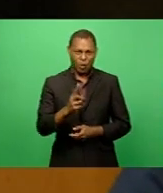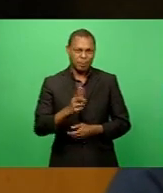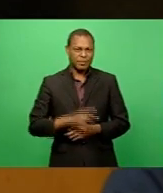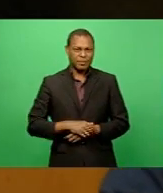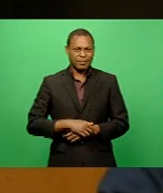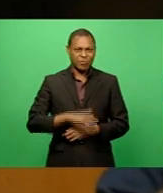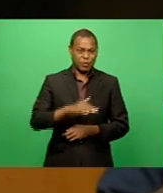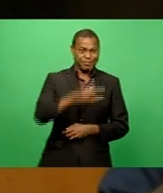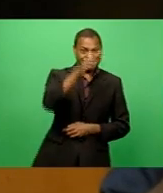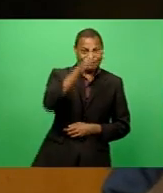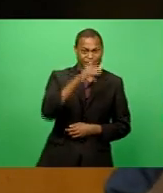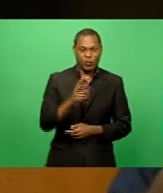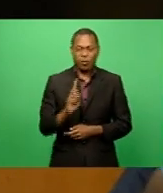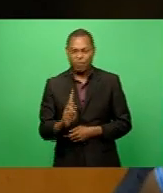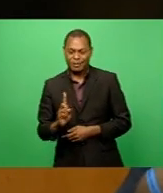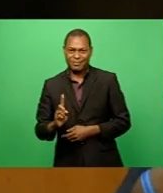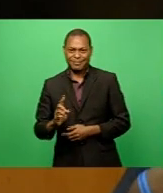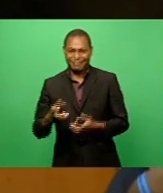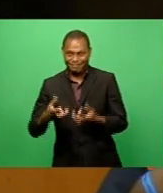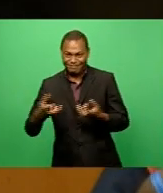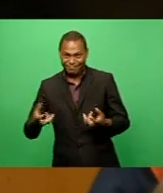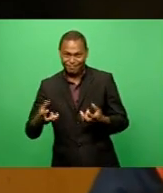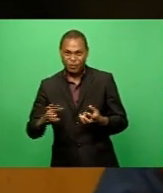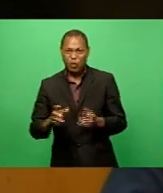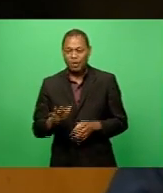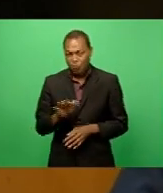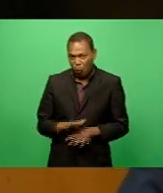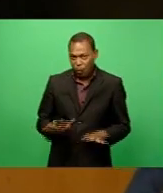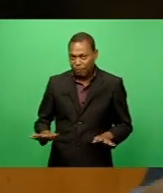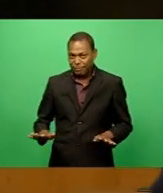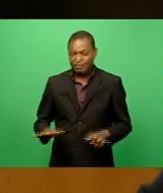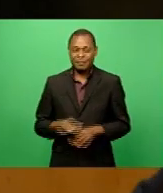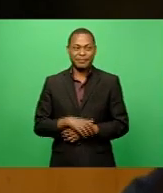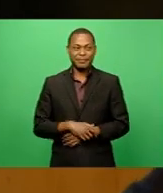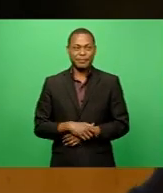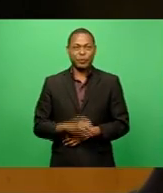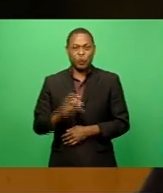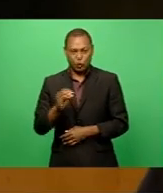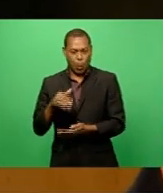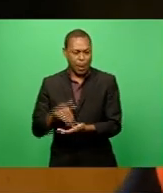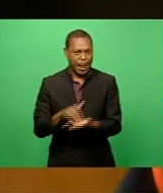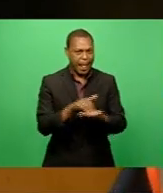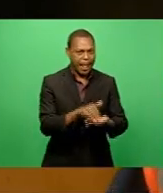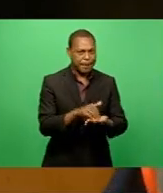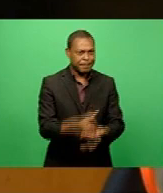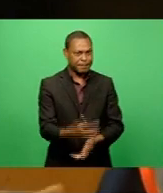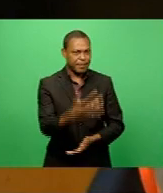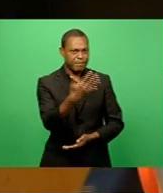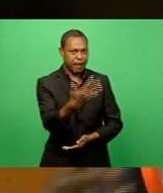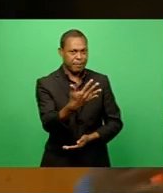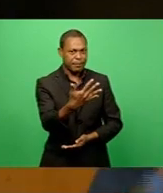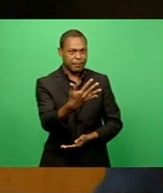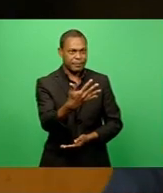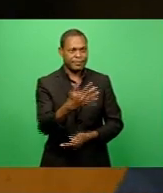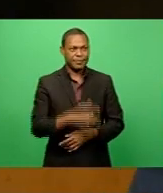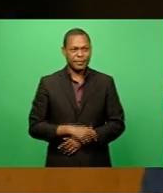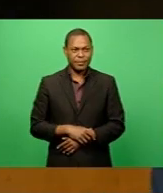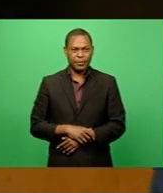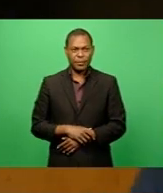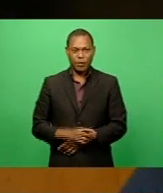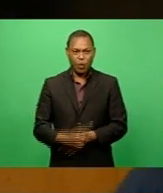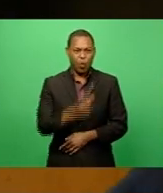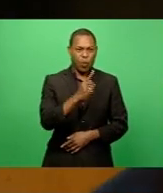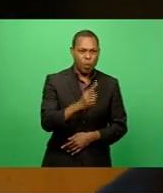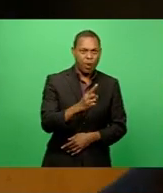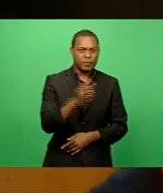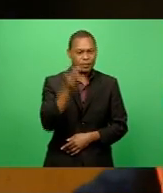me, in my family there are no more child, we are all adults. So I will have 5 adult packs, one for the father, one for the